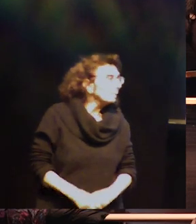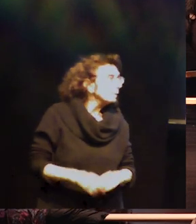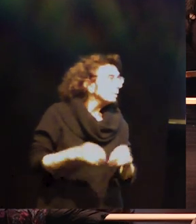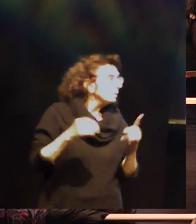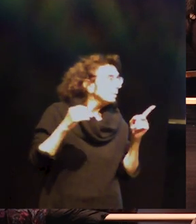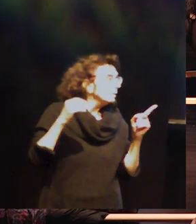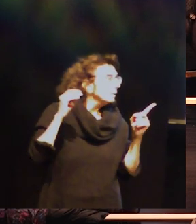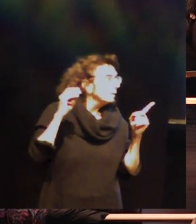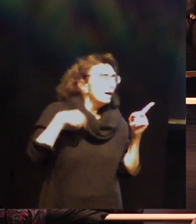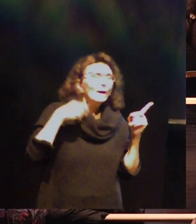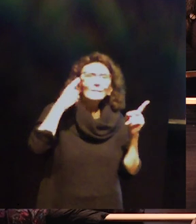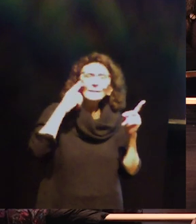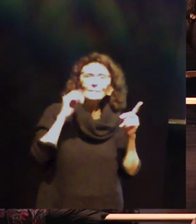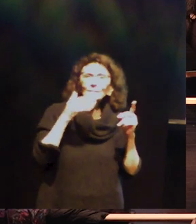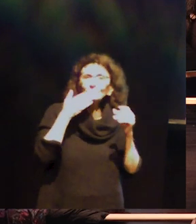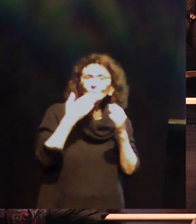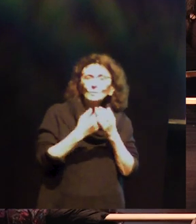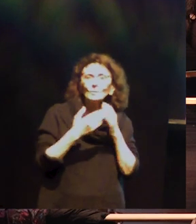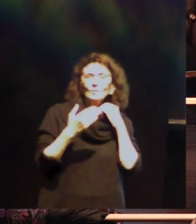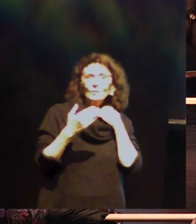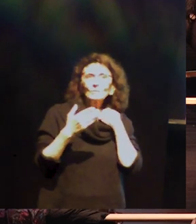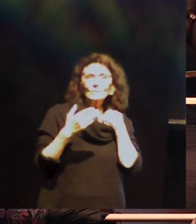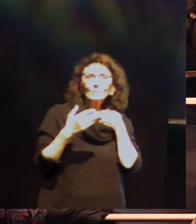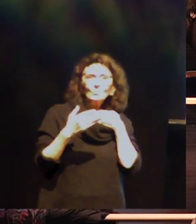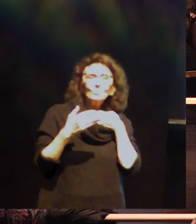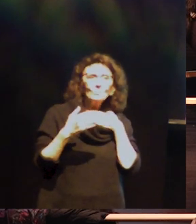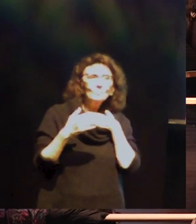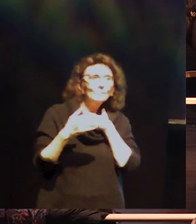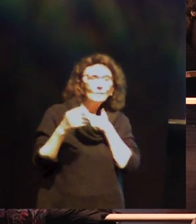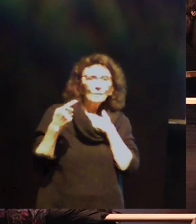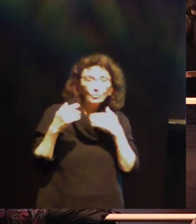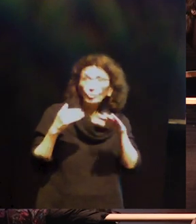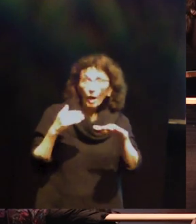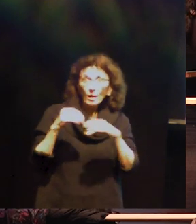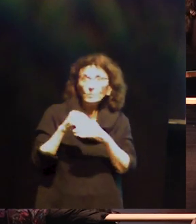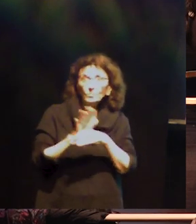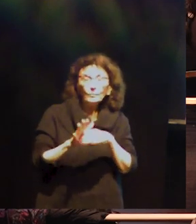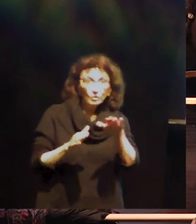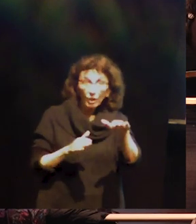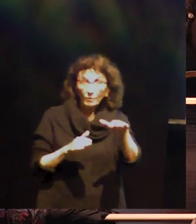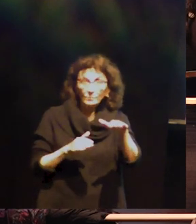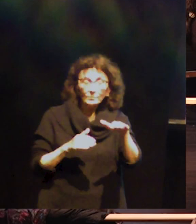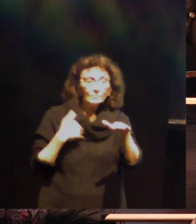that moment too, I think that's like a good thing to point out, is that, you know, like she is a child in that, and there's that sort of inner